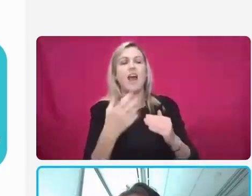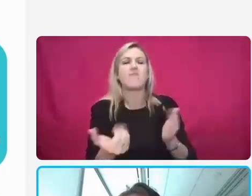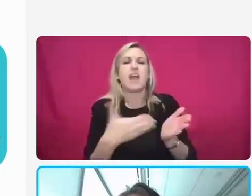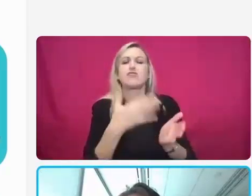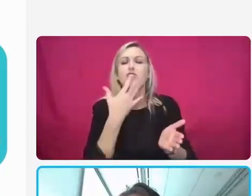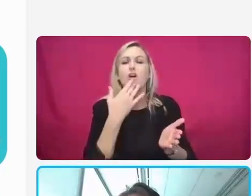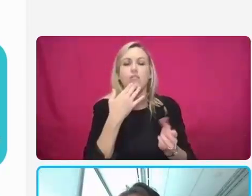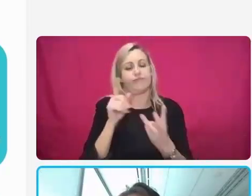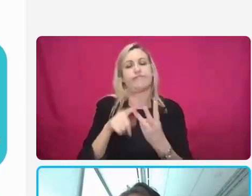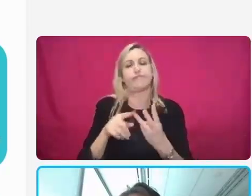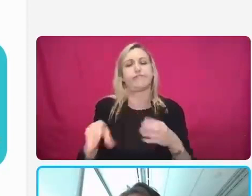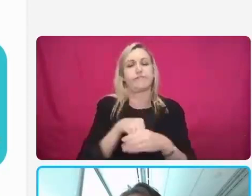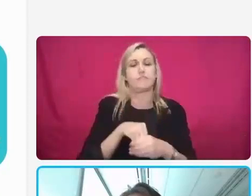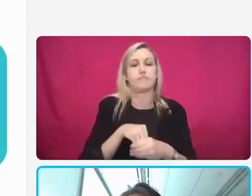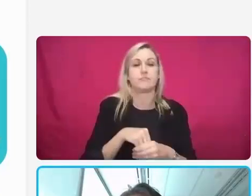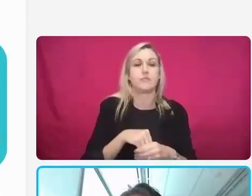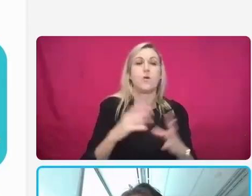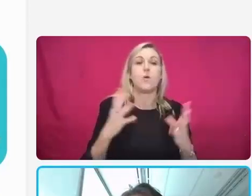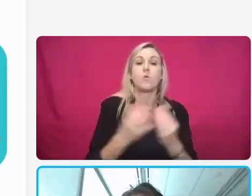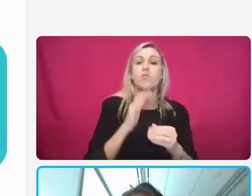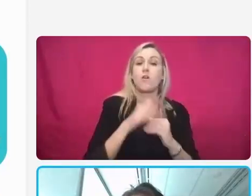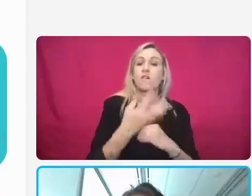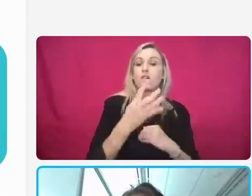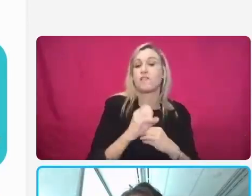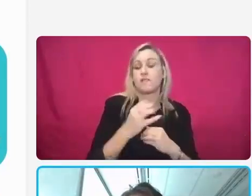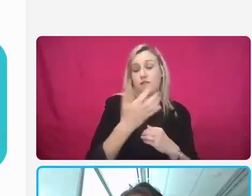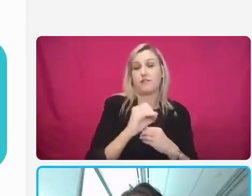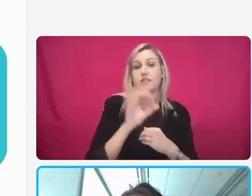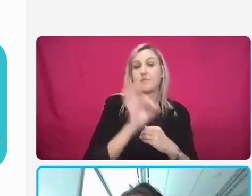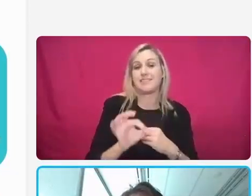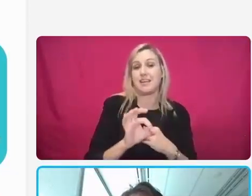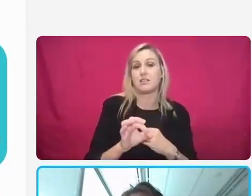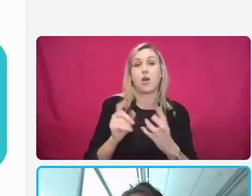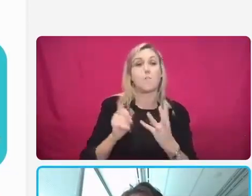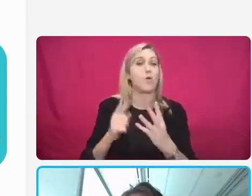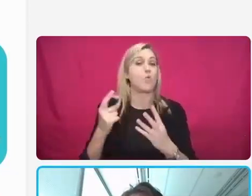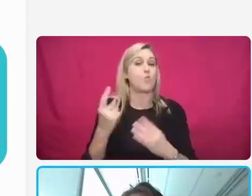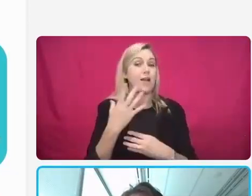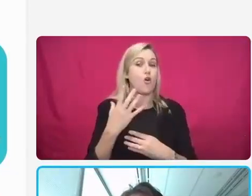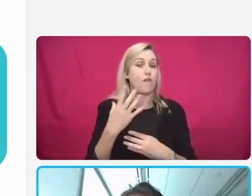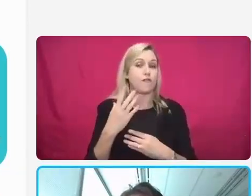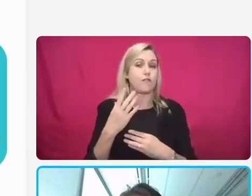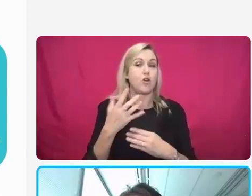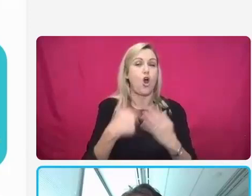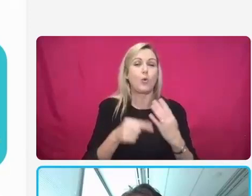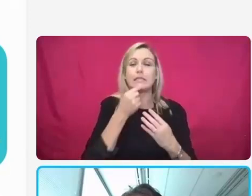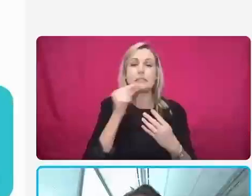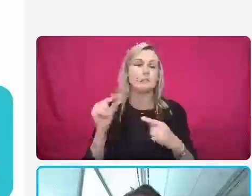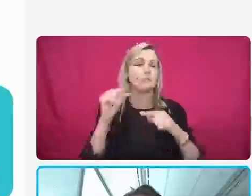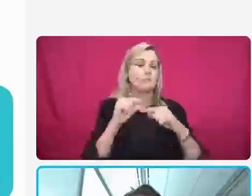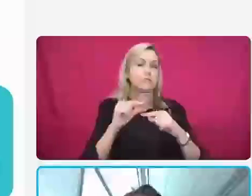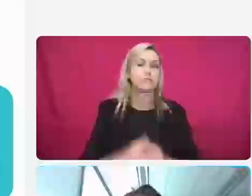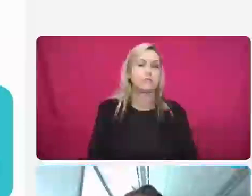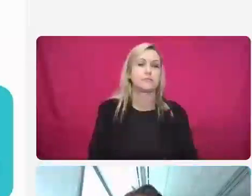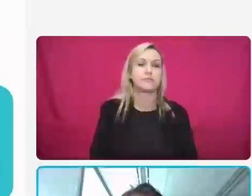components each make up around 50% of funding. The one-off adjustment payment is a small component of the overall funding.